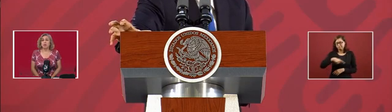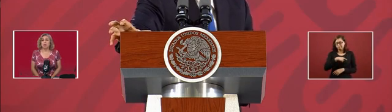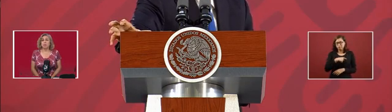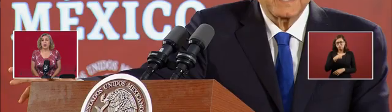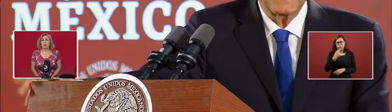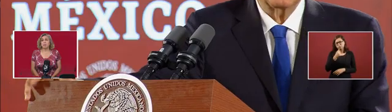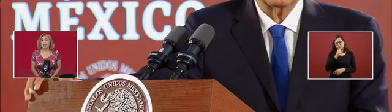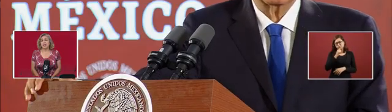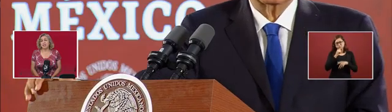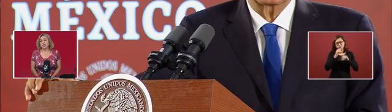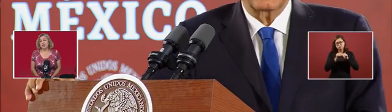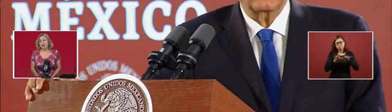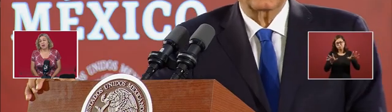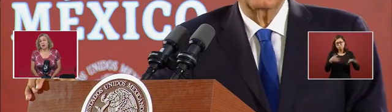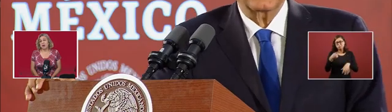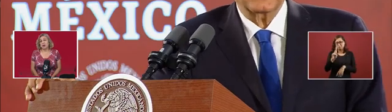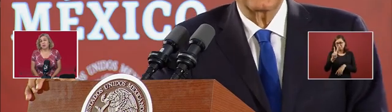simplify the